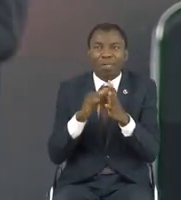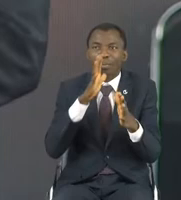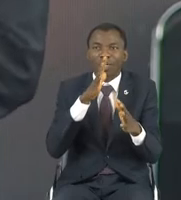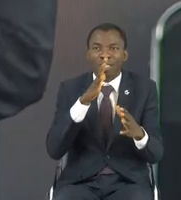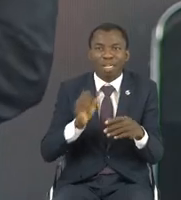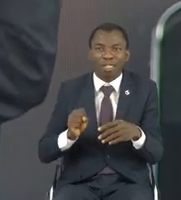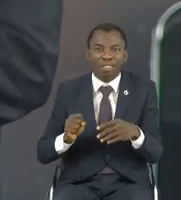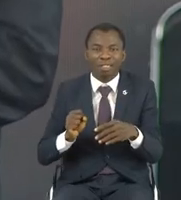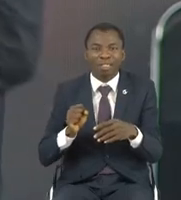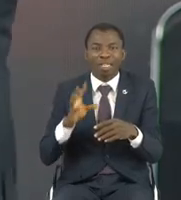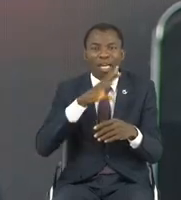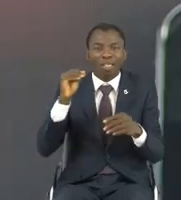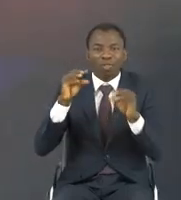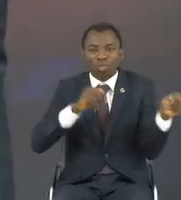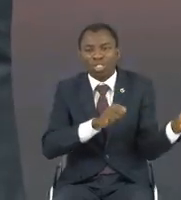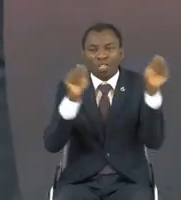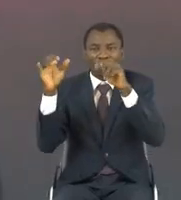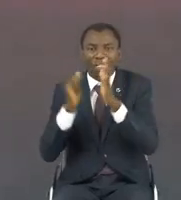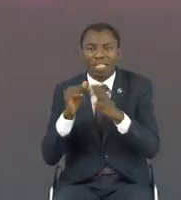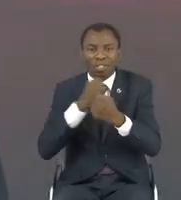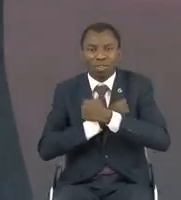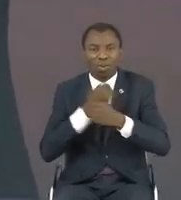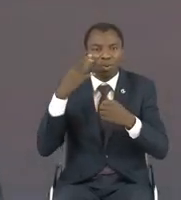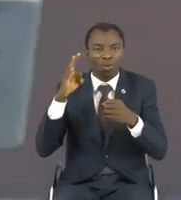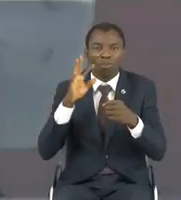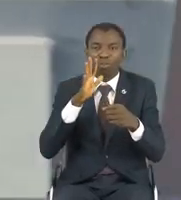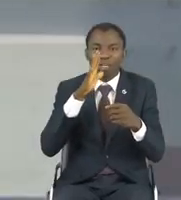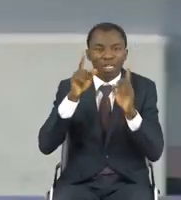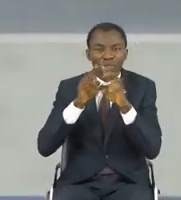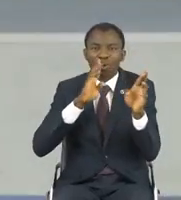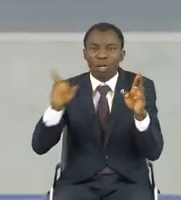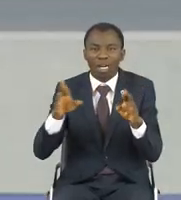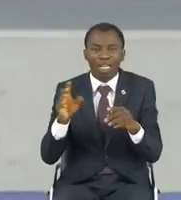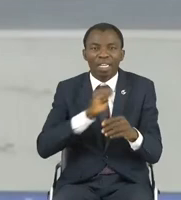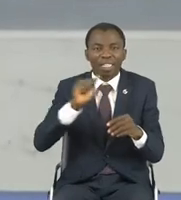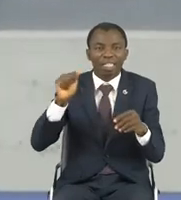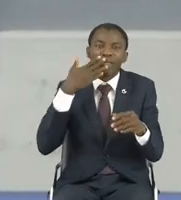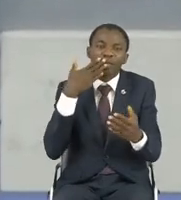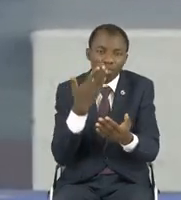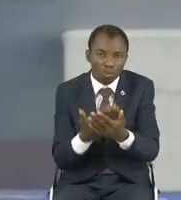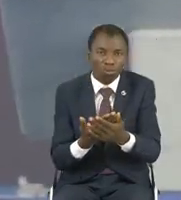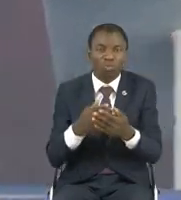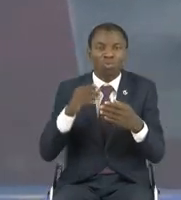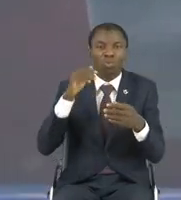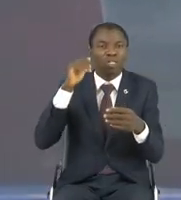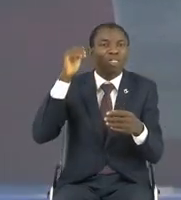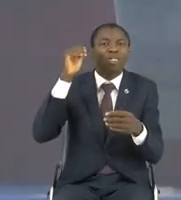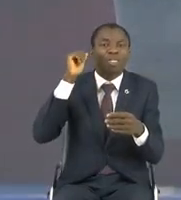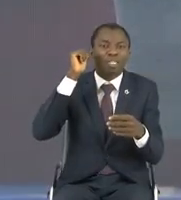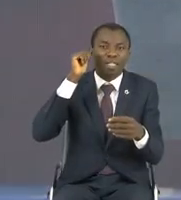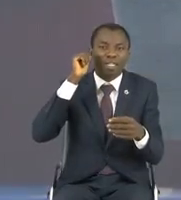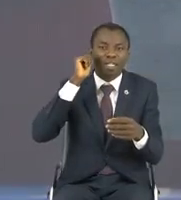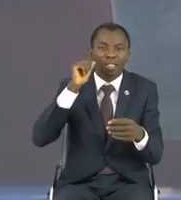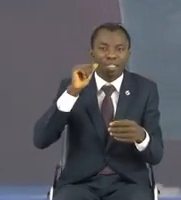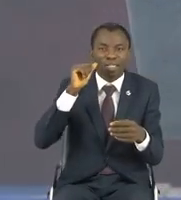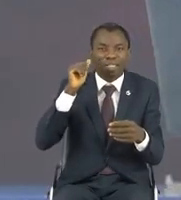to her. A good lady, a gentle lady, a nice, beautiful lady. But you're looking